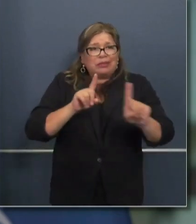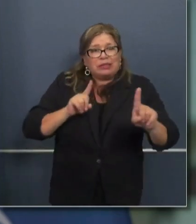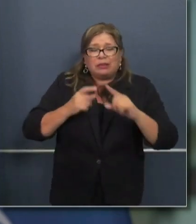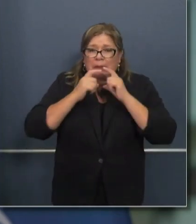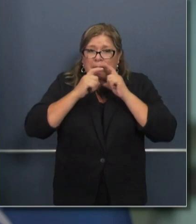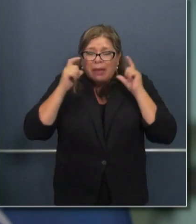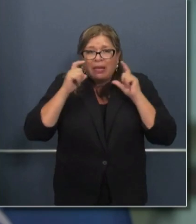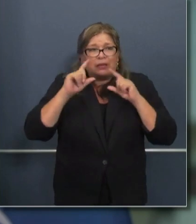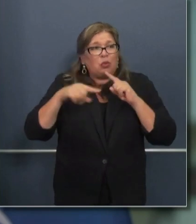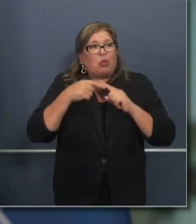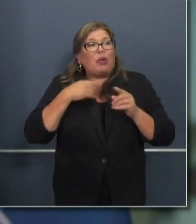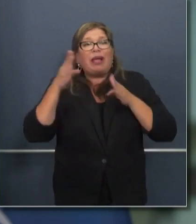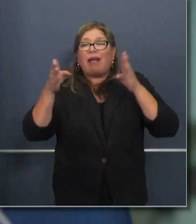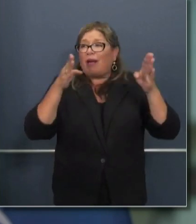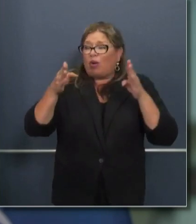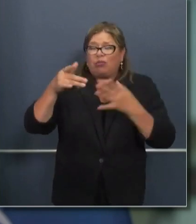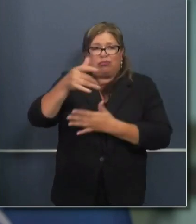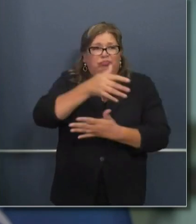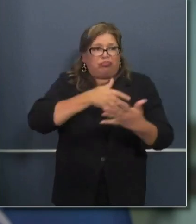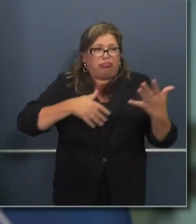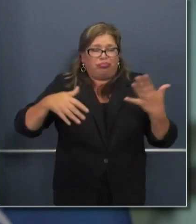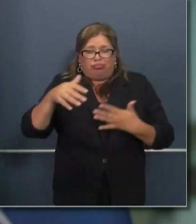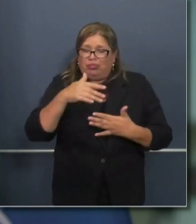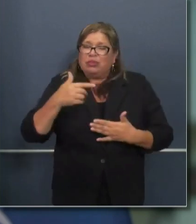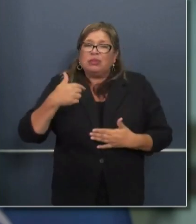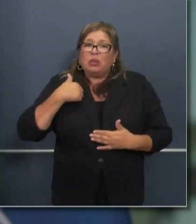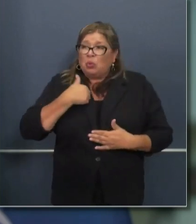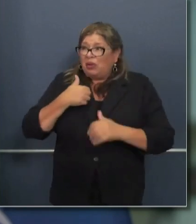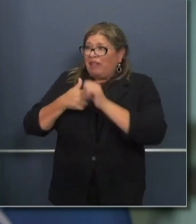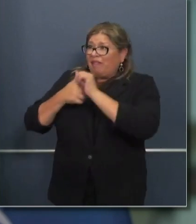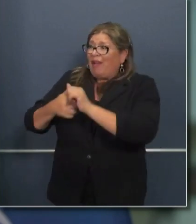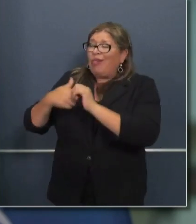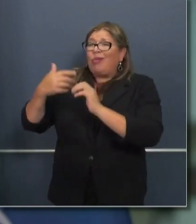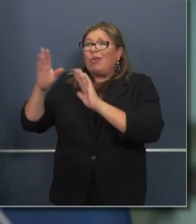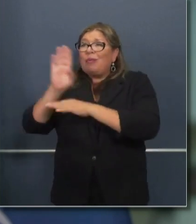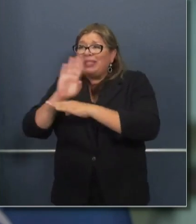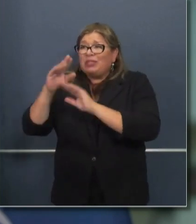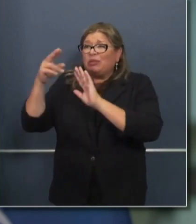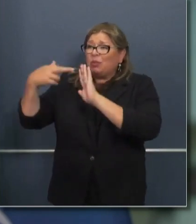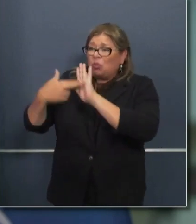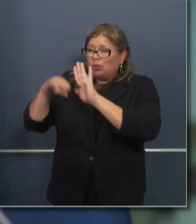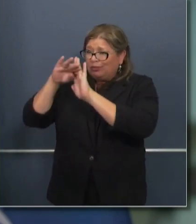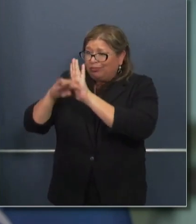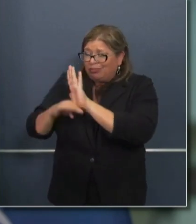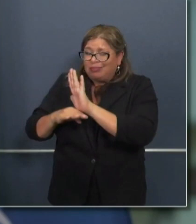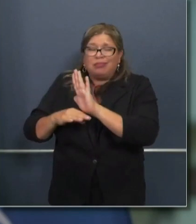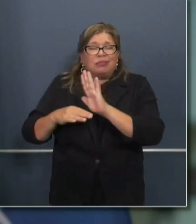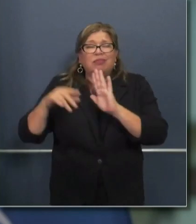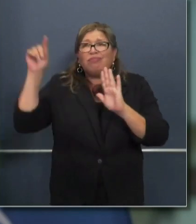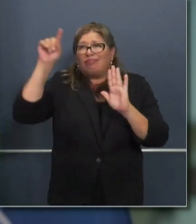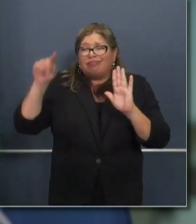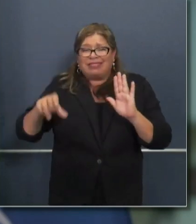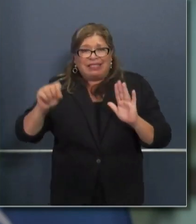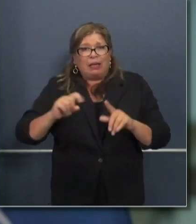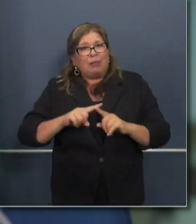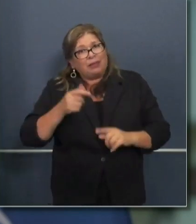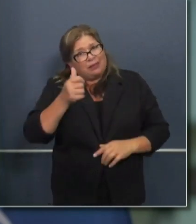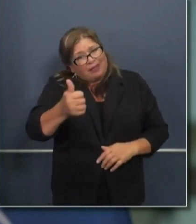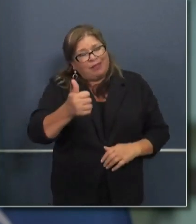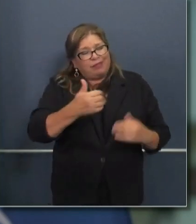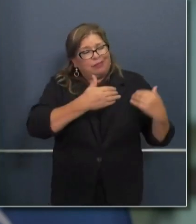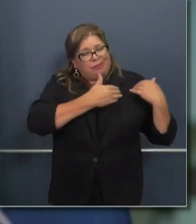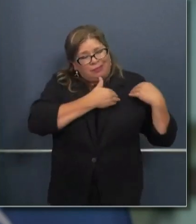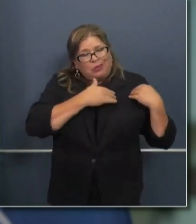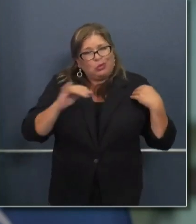the economy with all of these meaningful modifications that we've seen in at least 54 counties in the state on the